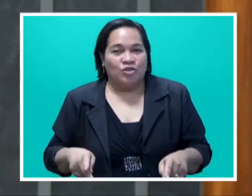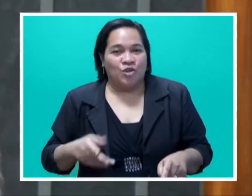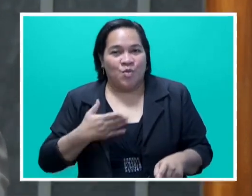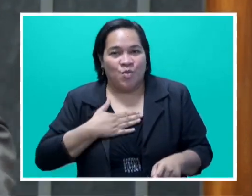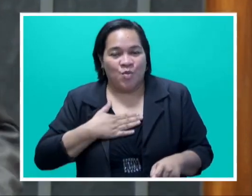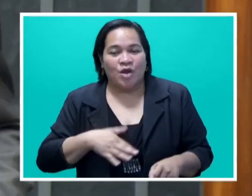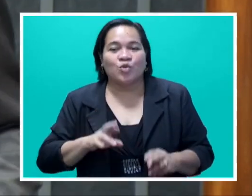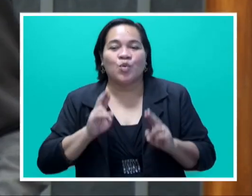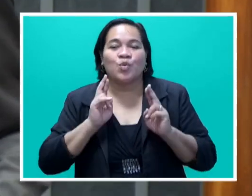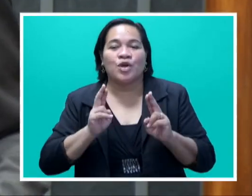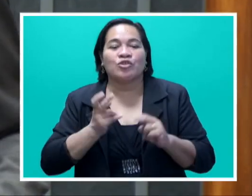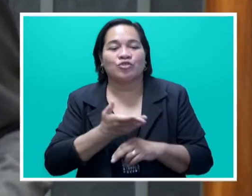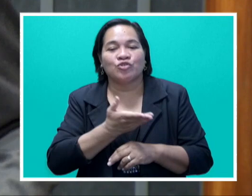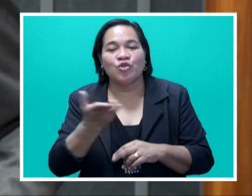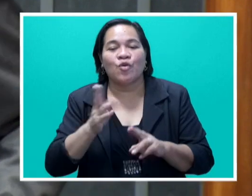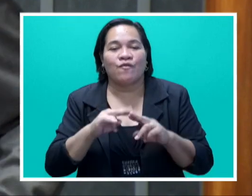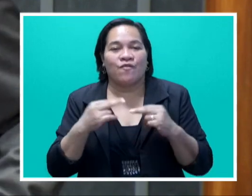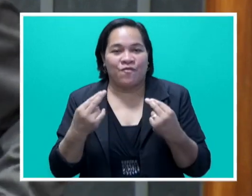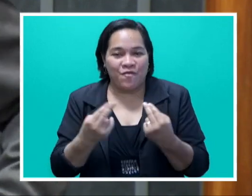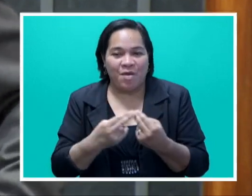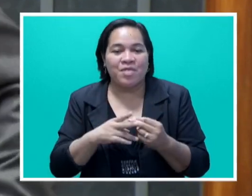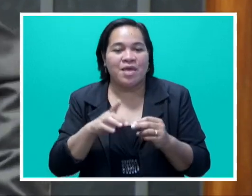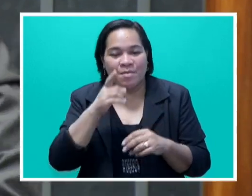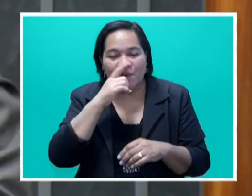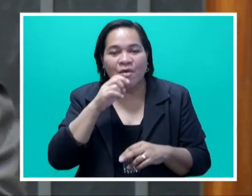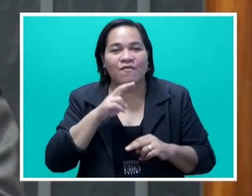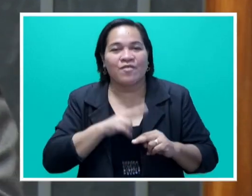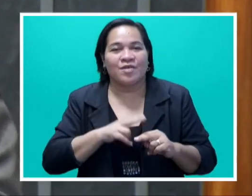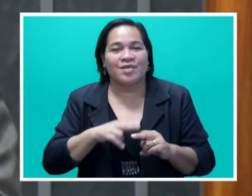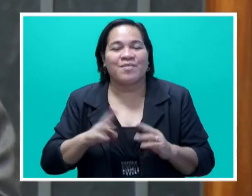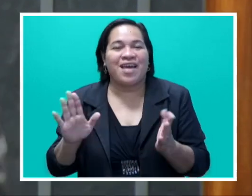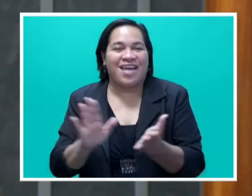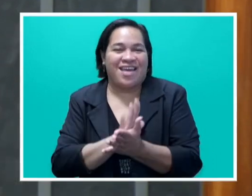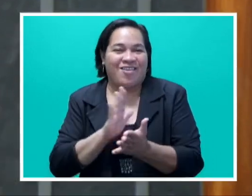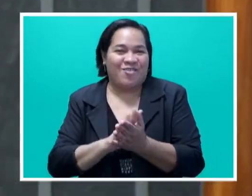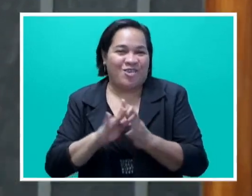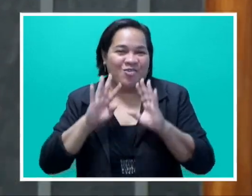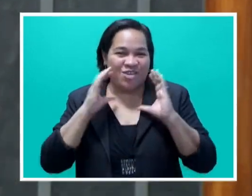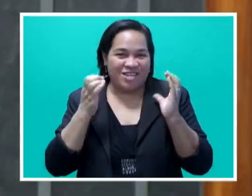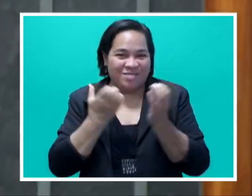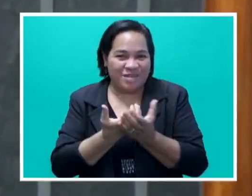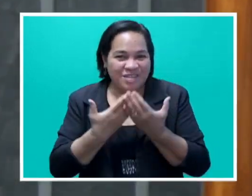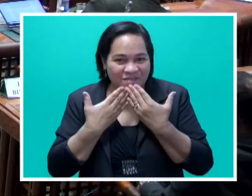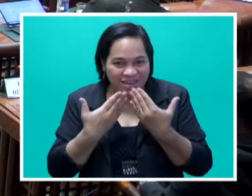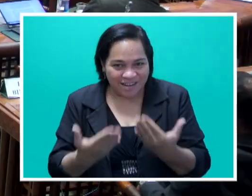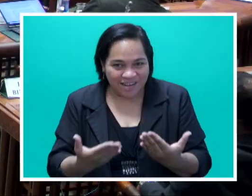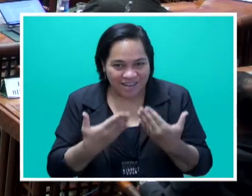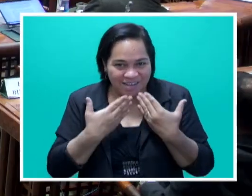to wish you and your family and the people of Fiji a Merry Christmas. Binakan, thank you.